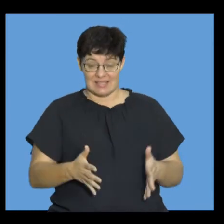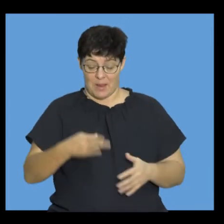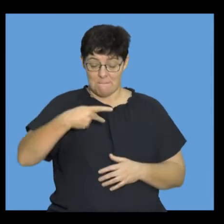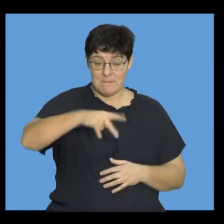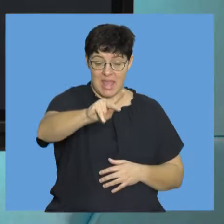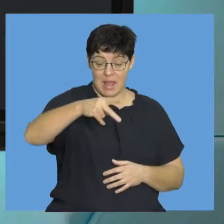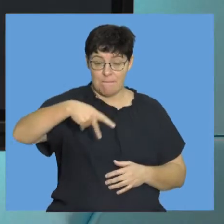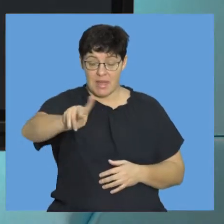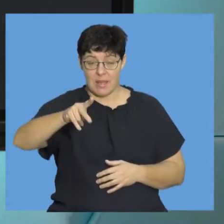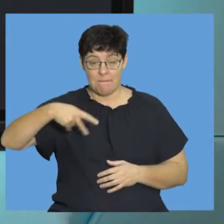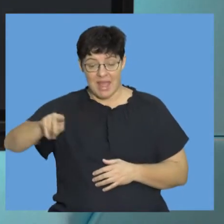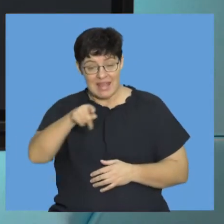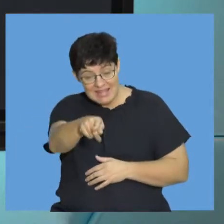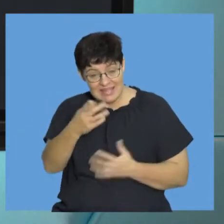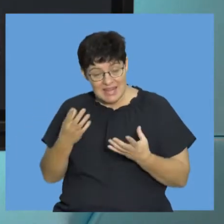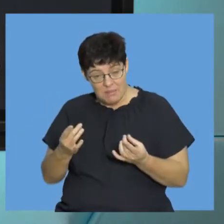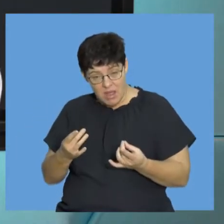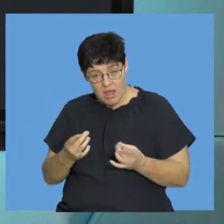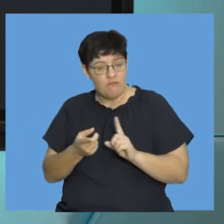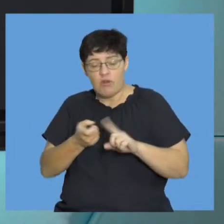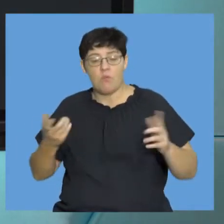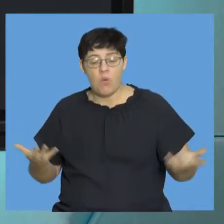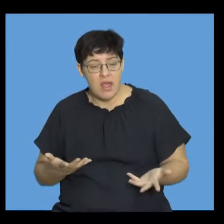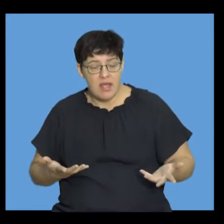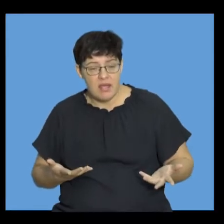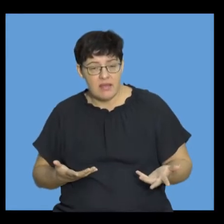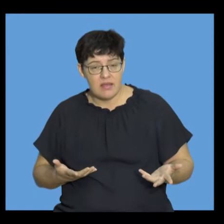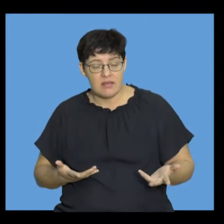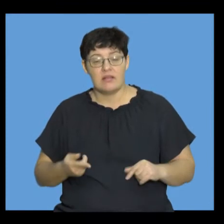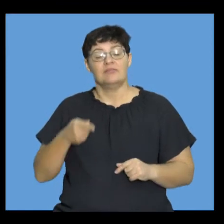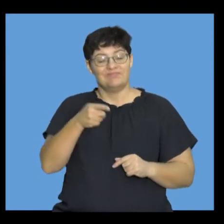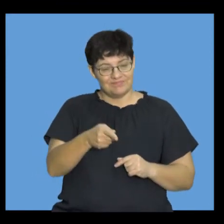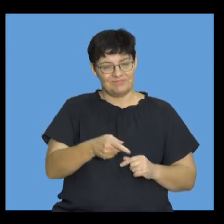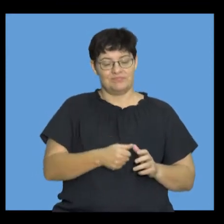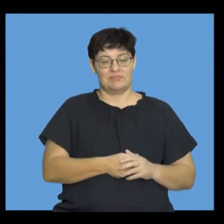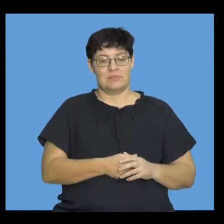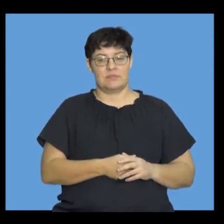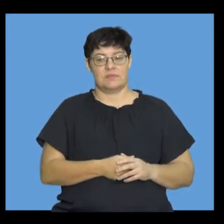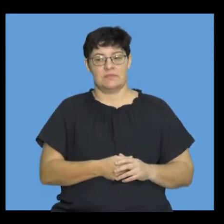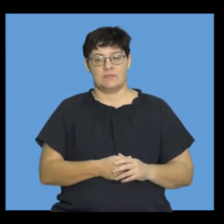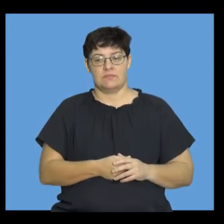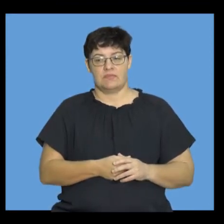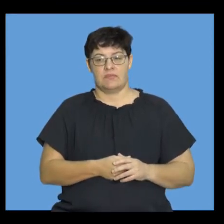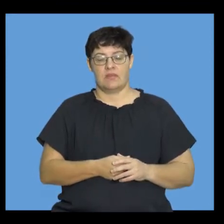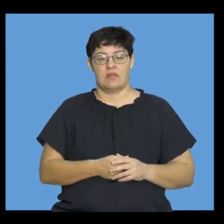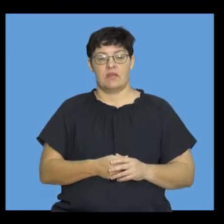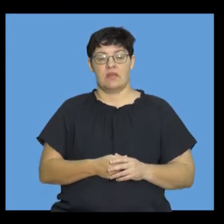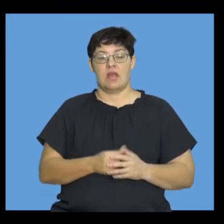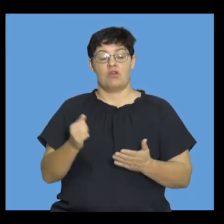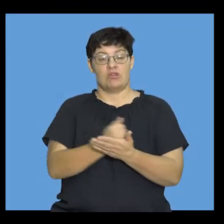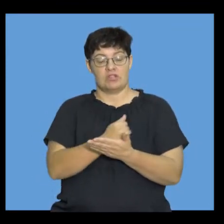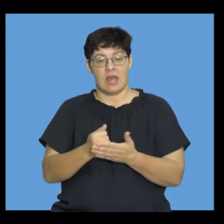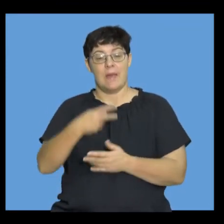these figures are coming from where? They are coming from your creditors' payment